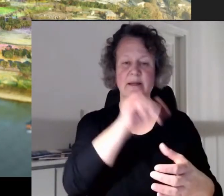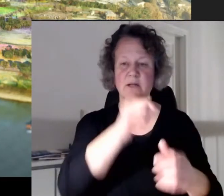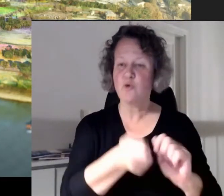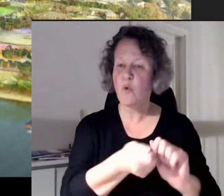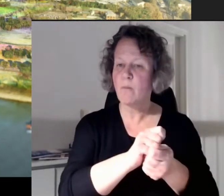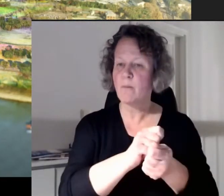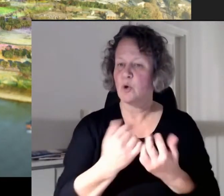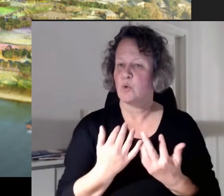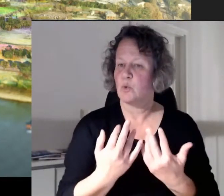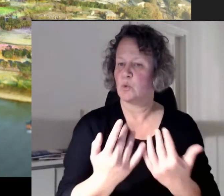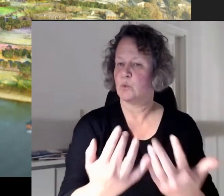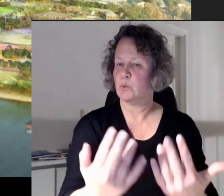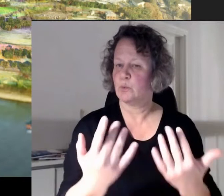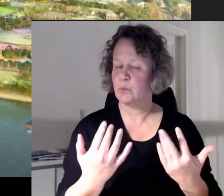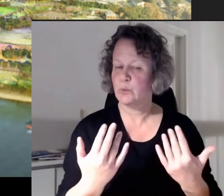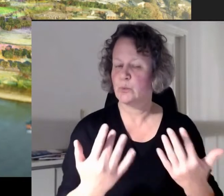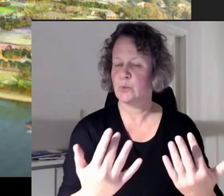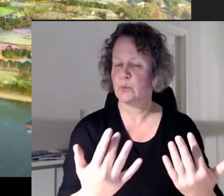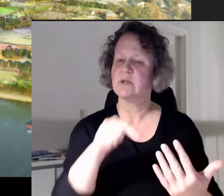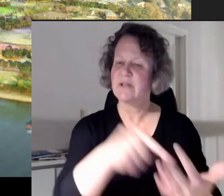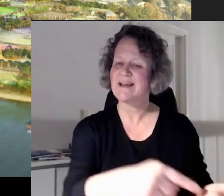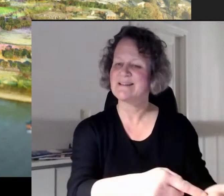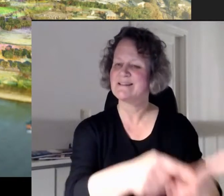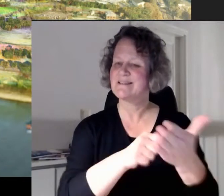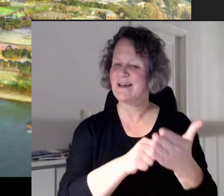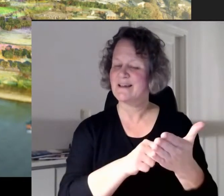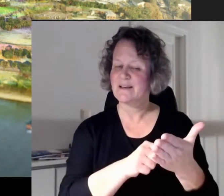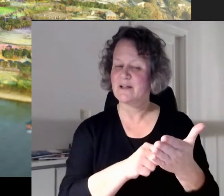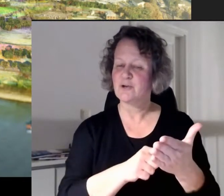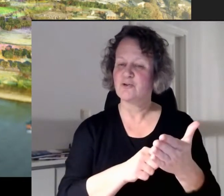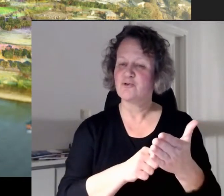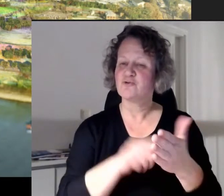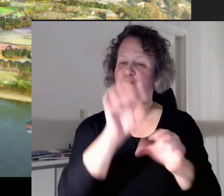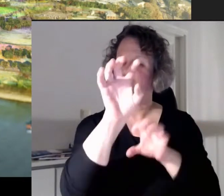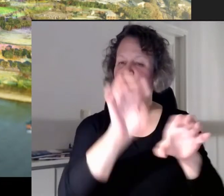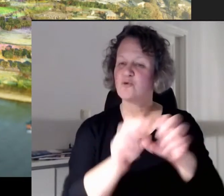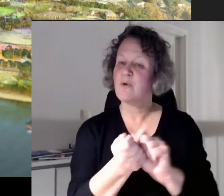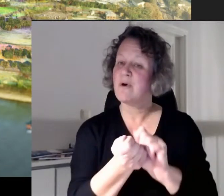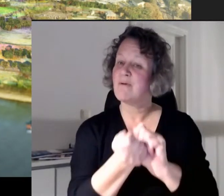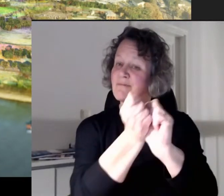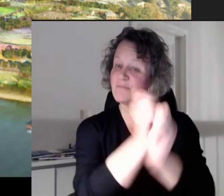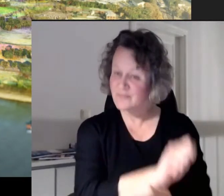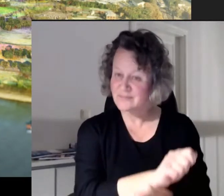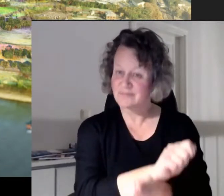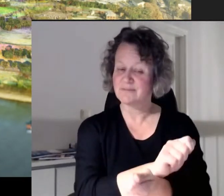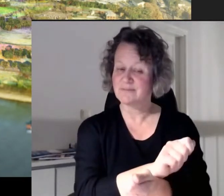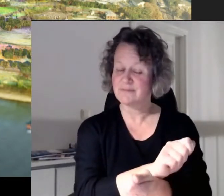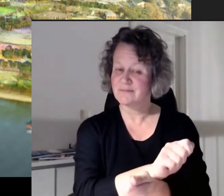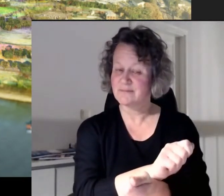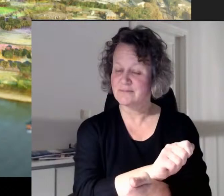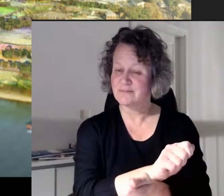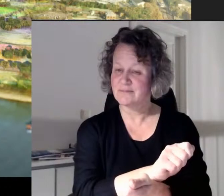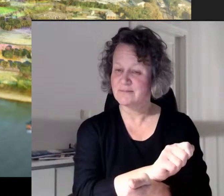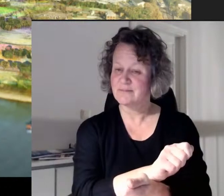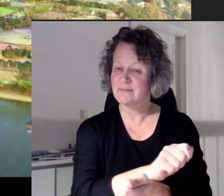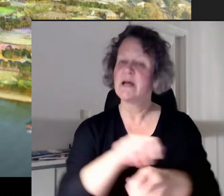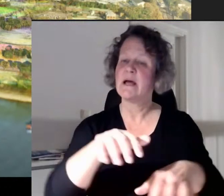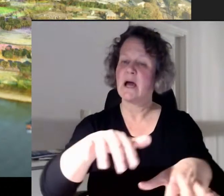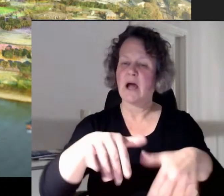greenest region, and which shows that the structural change is so significant. It